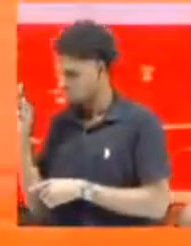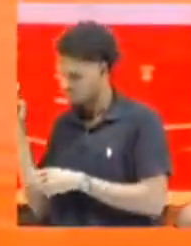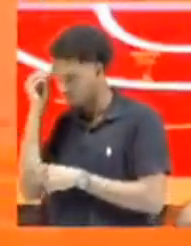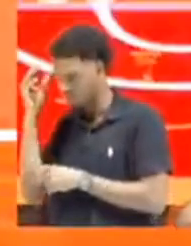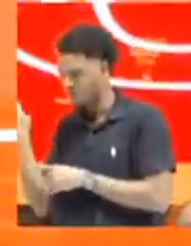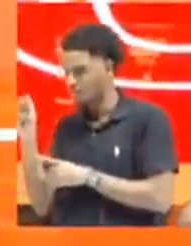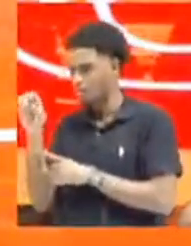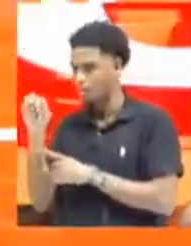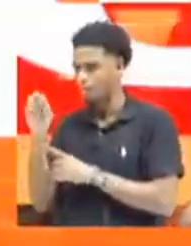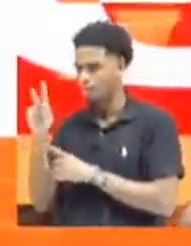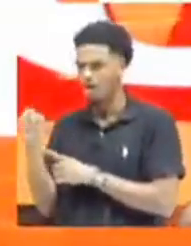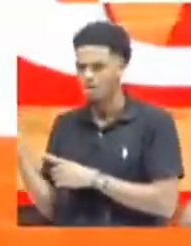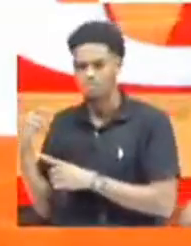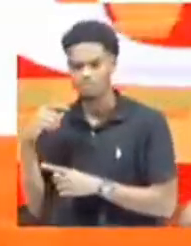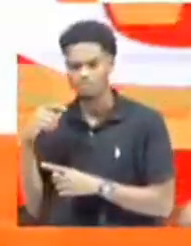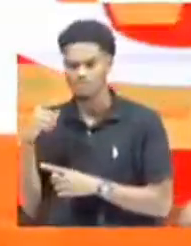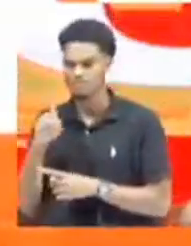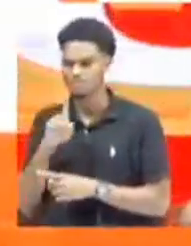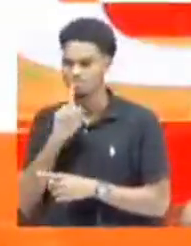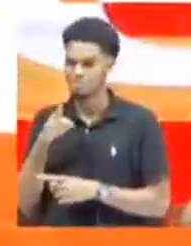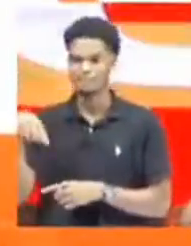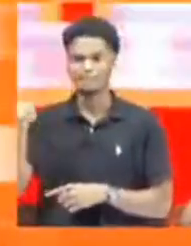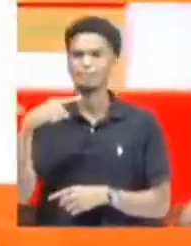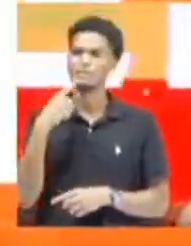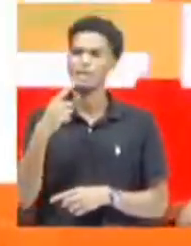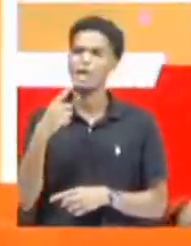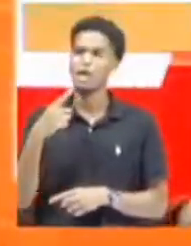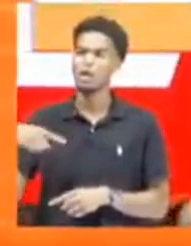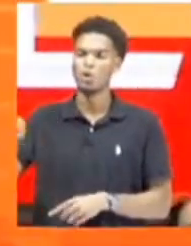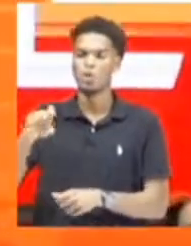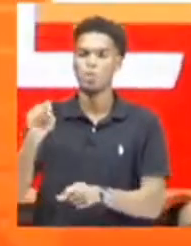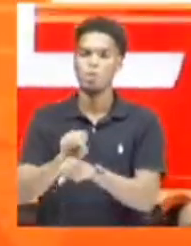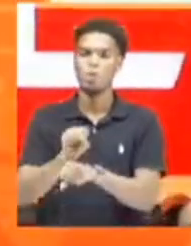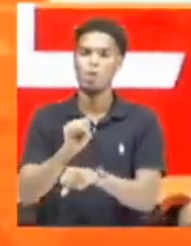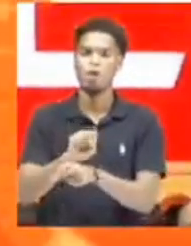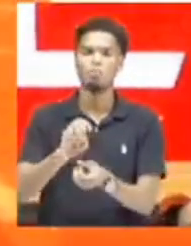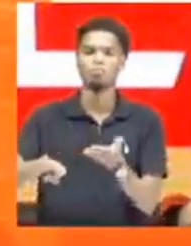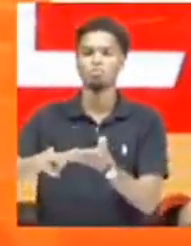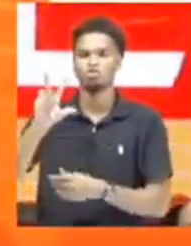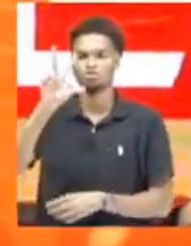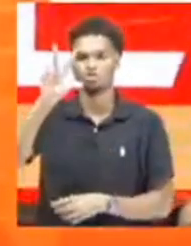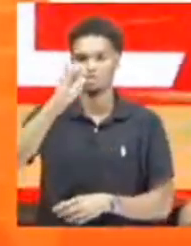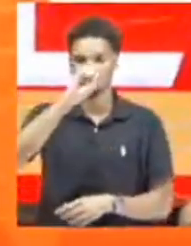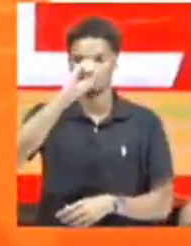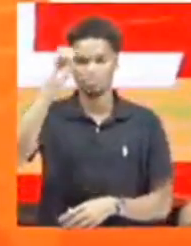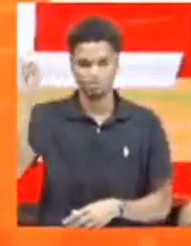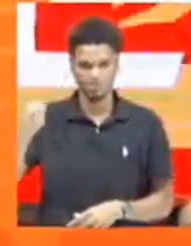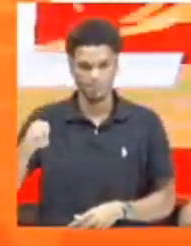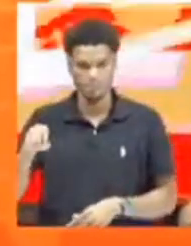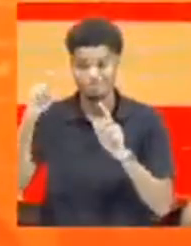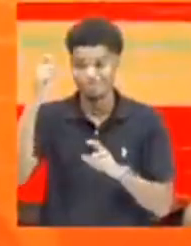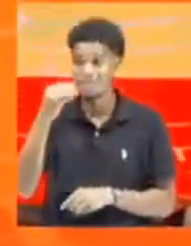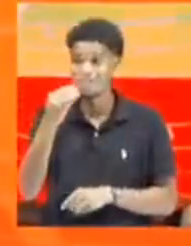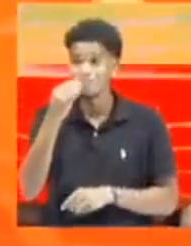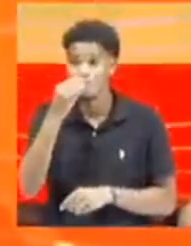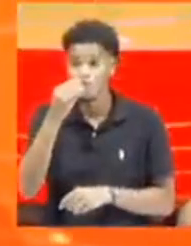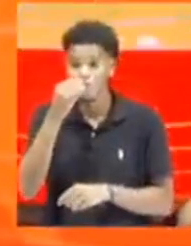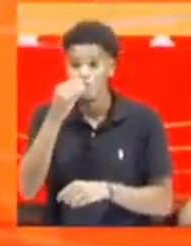3%, and yet food insecurity, people who can't buy